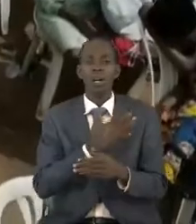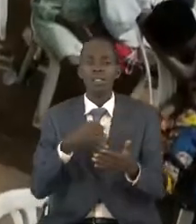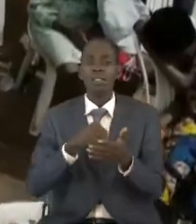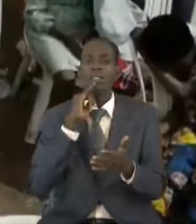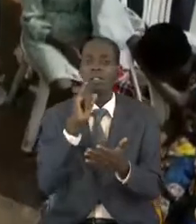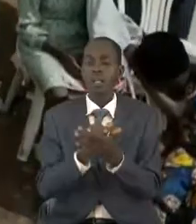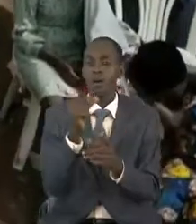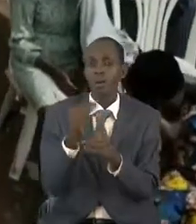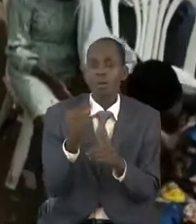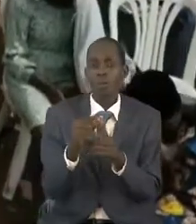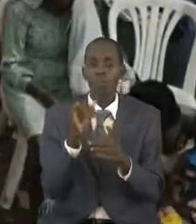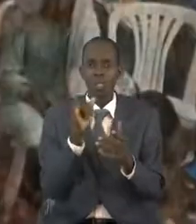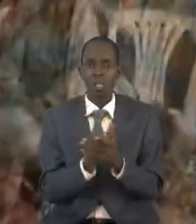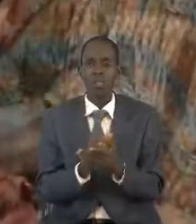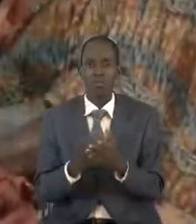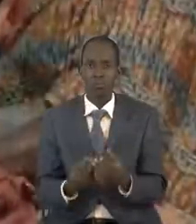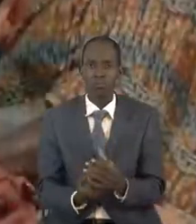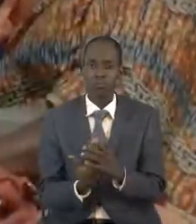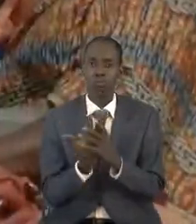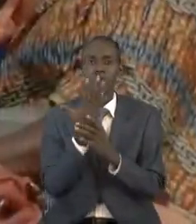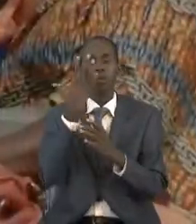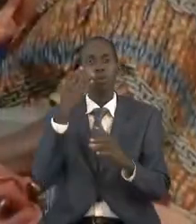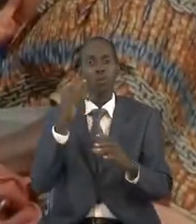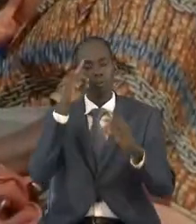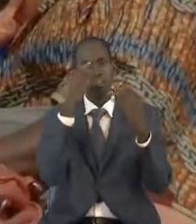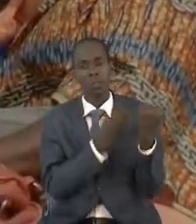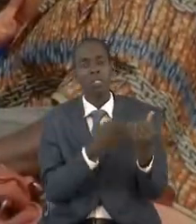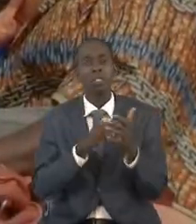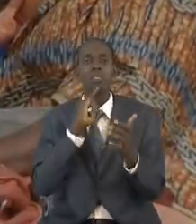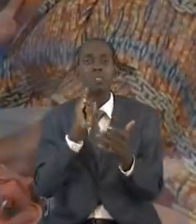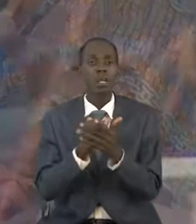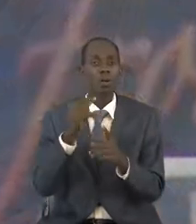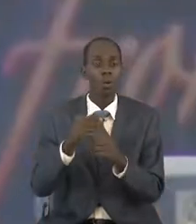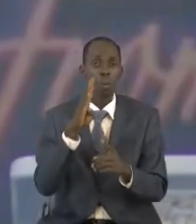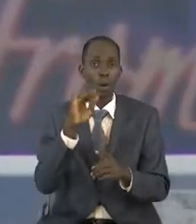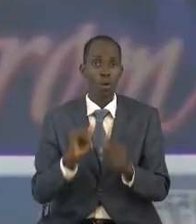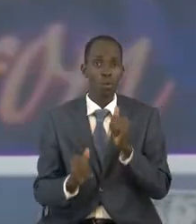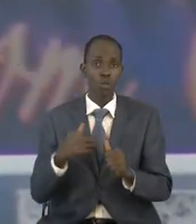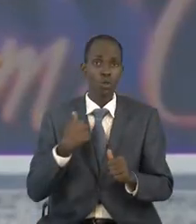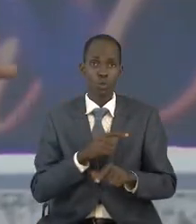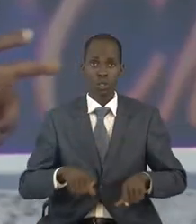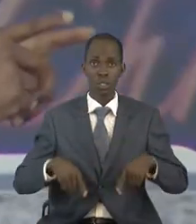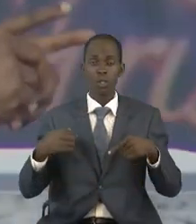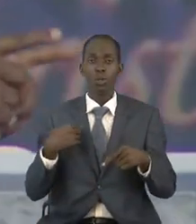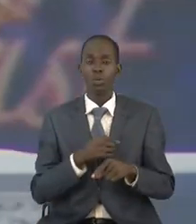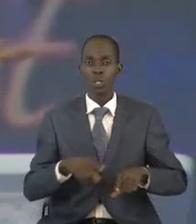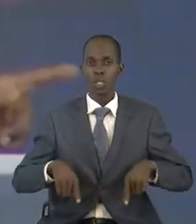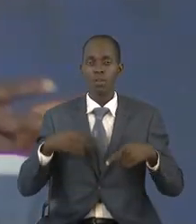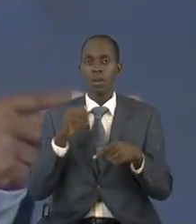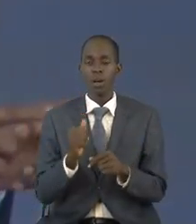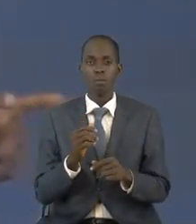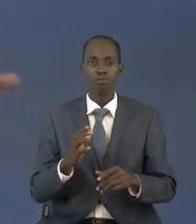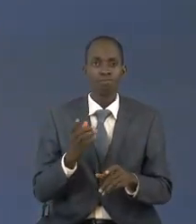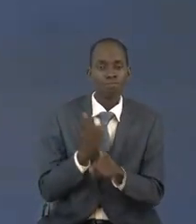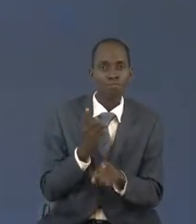that generates faith. And it is that word by which we live. We live an upright life, a